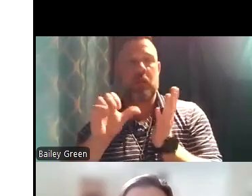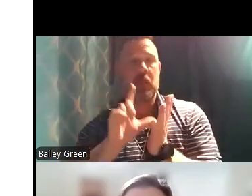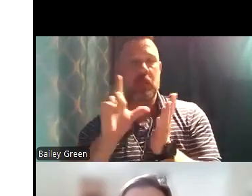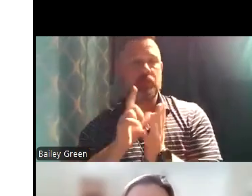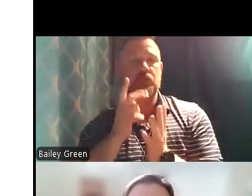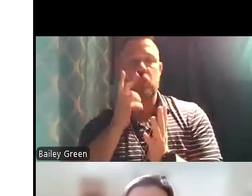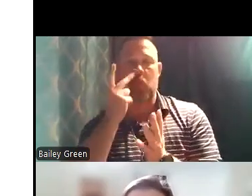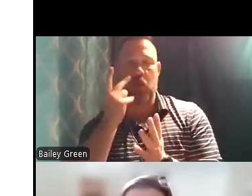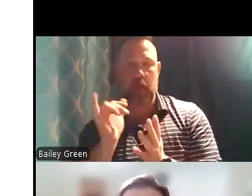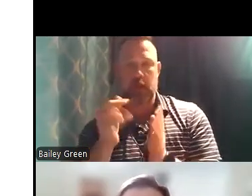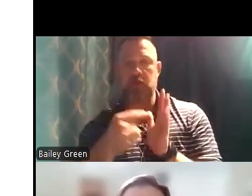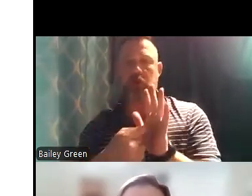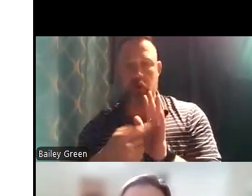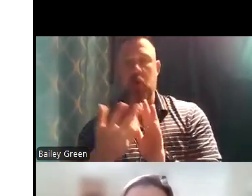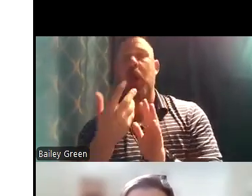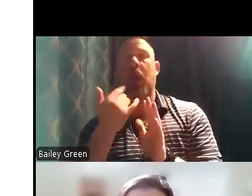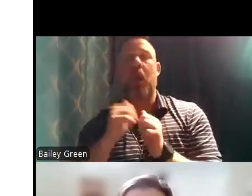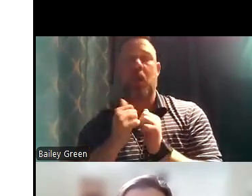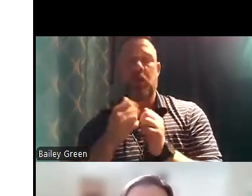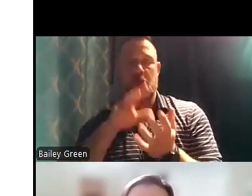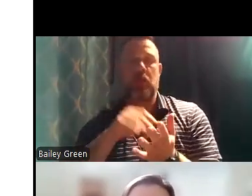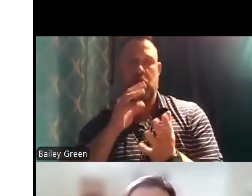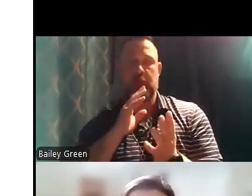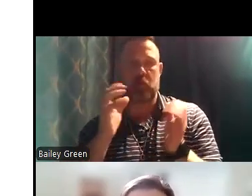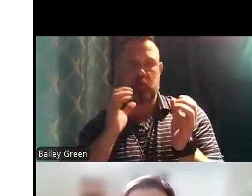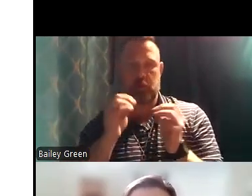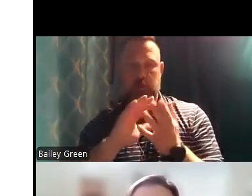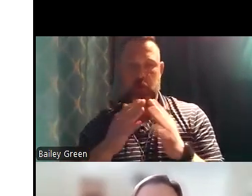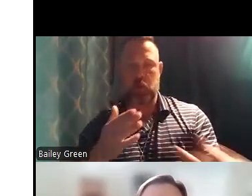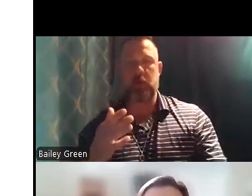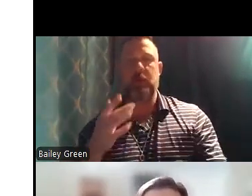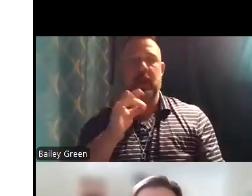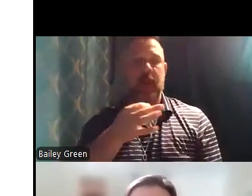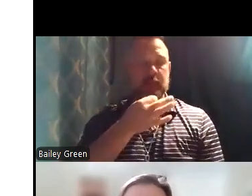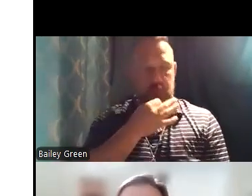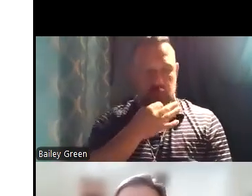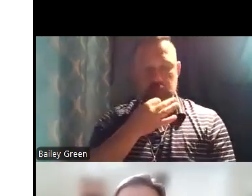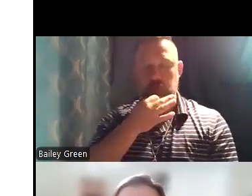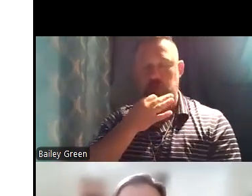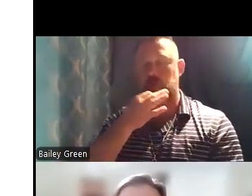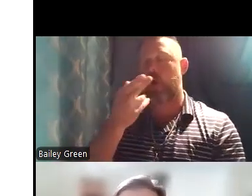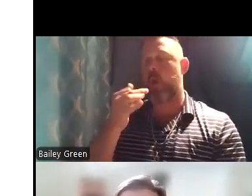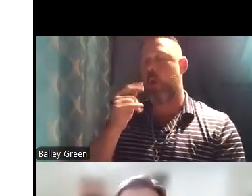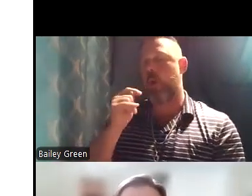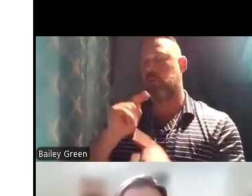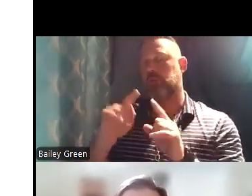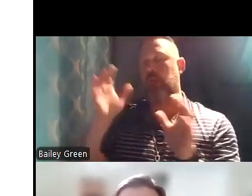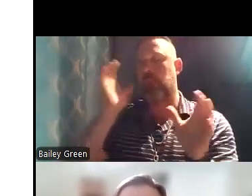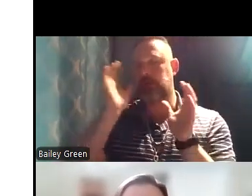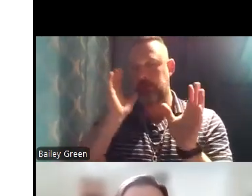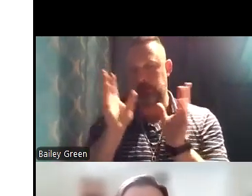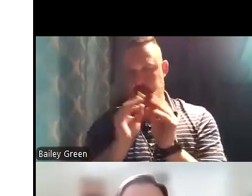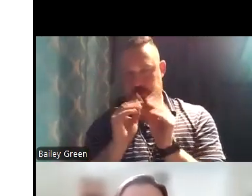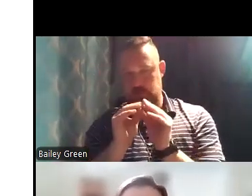research show, what could we learn from talking to community members and experts? We're trying to host a series of listening